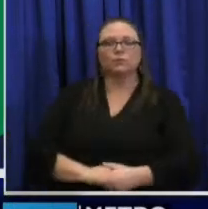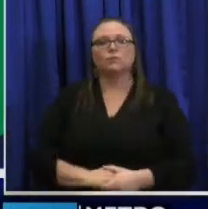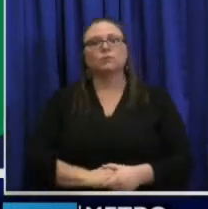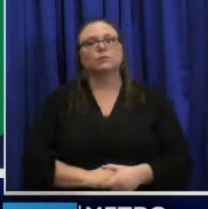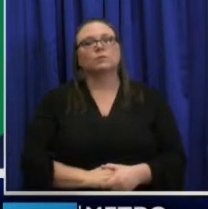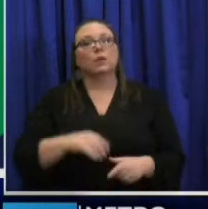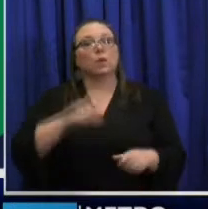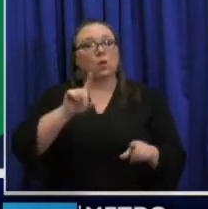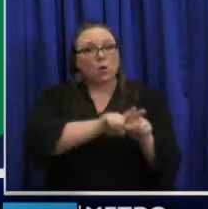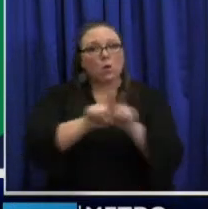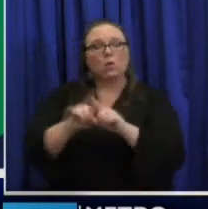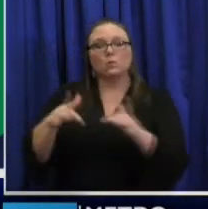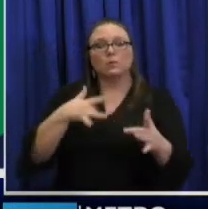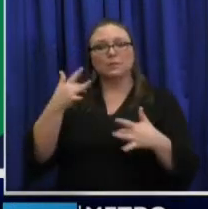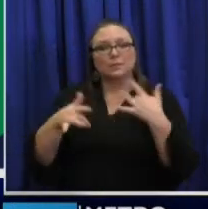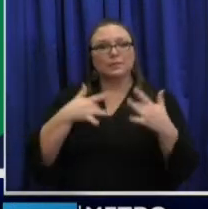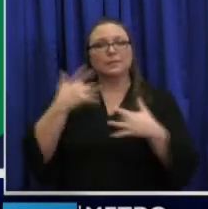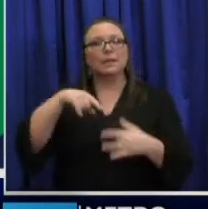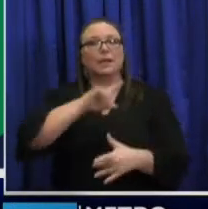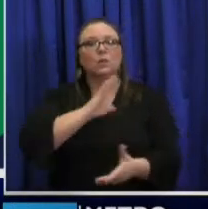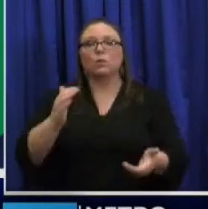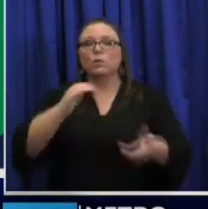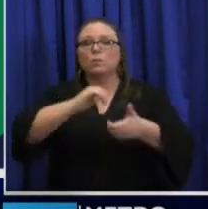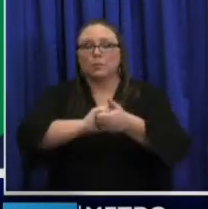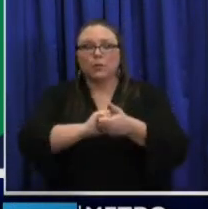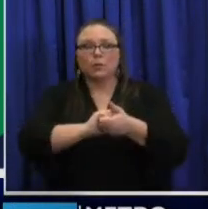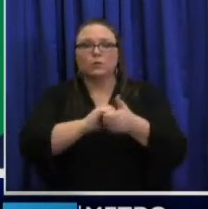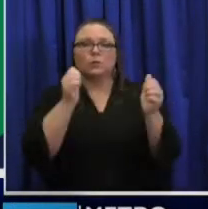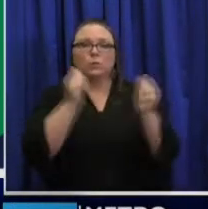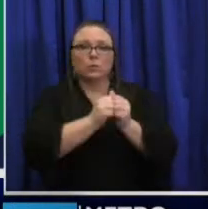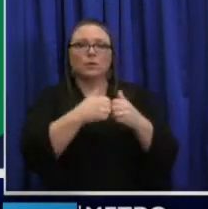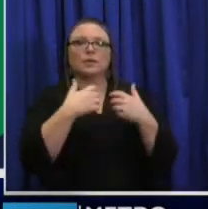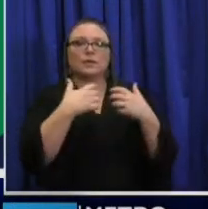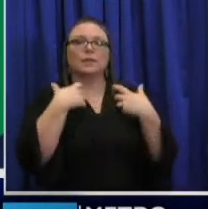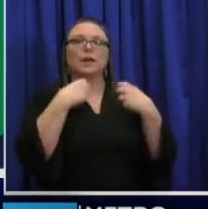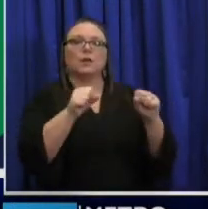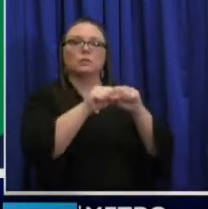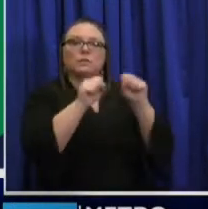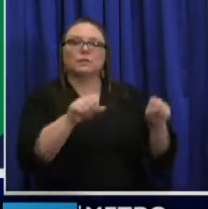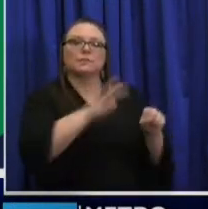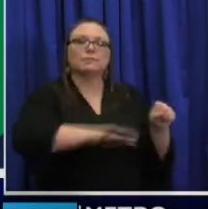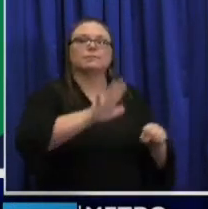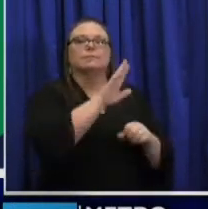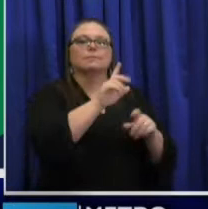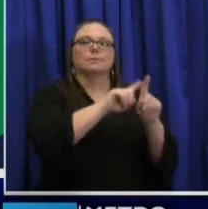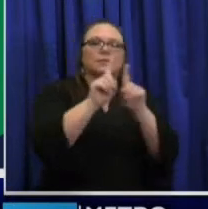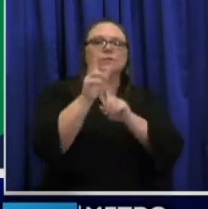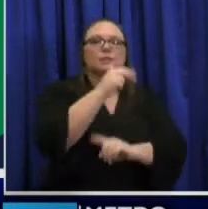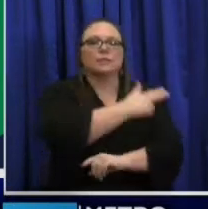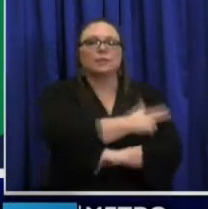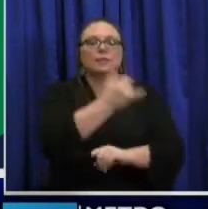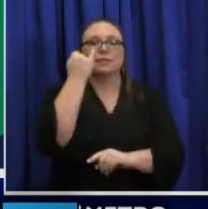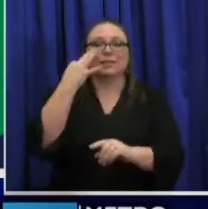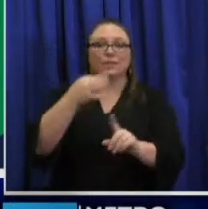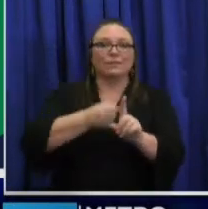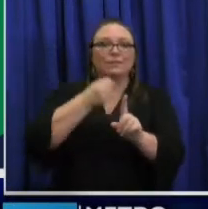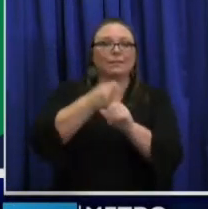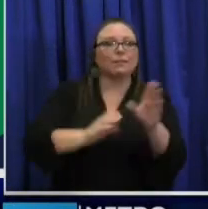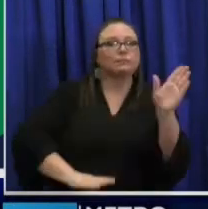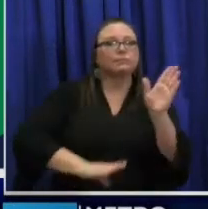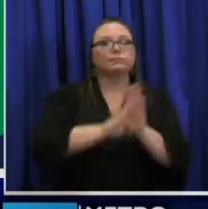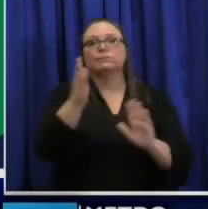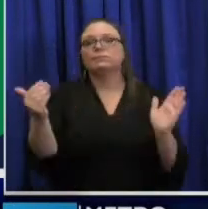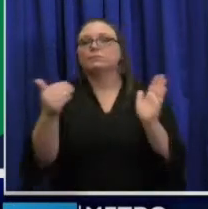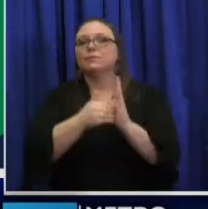am excited that because of our partnerships with the health systems, if we have a surge again, we will now be